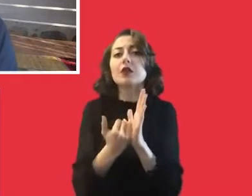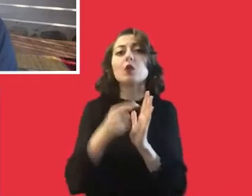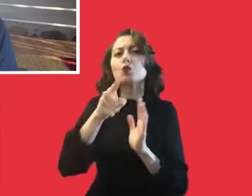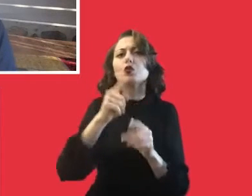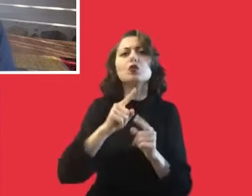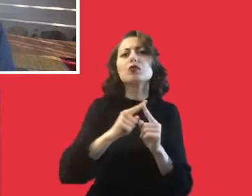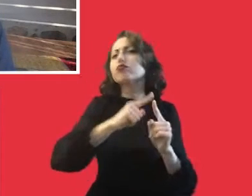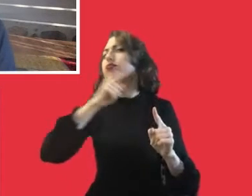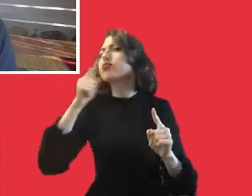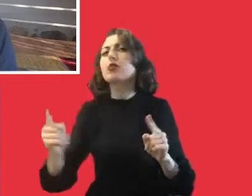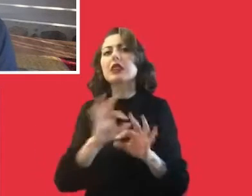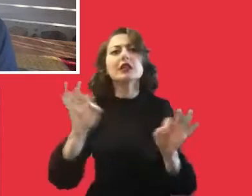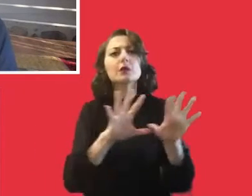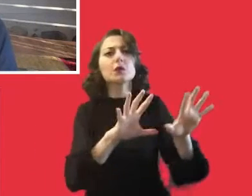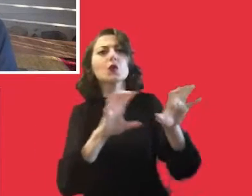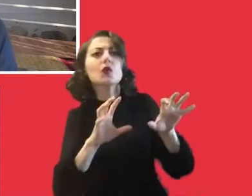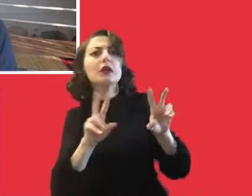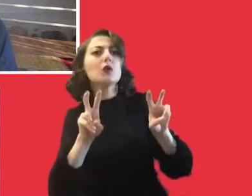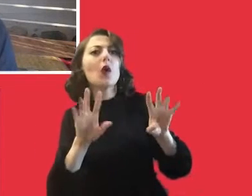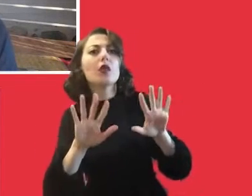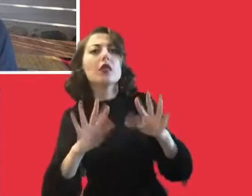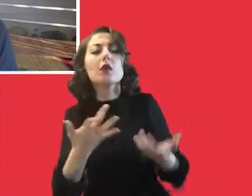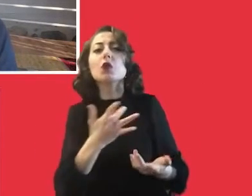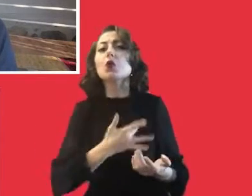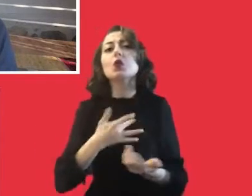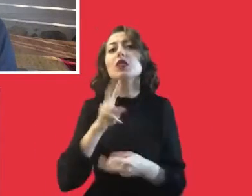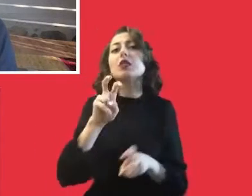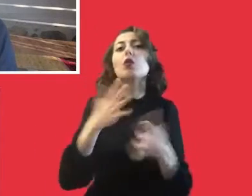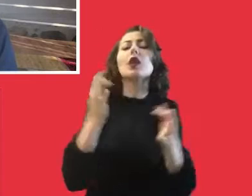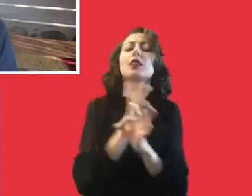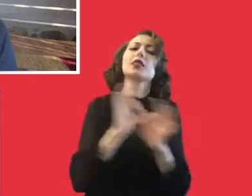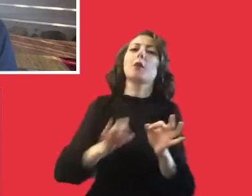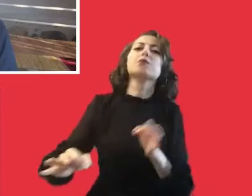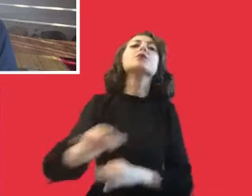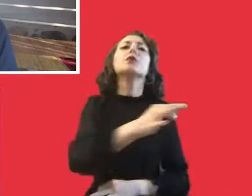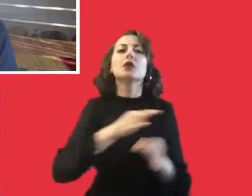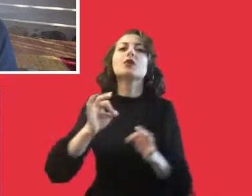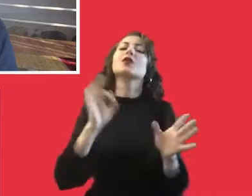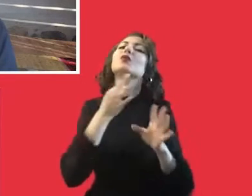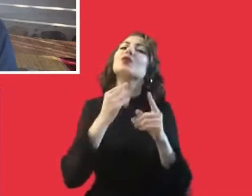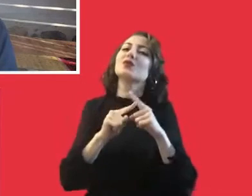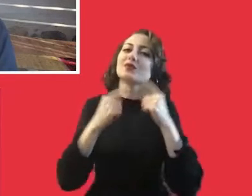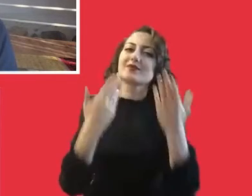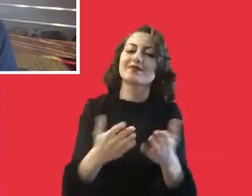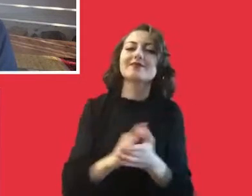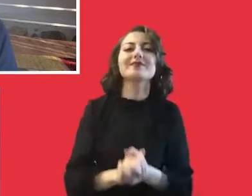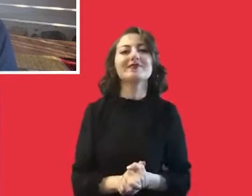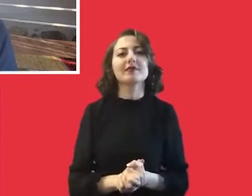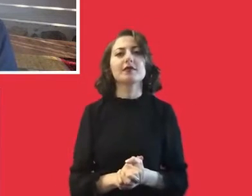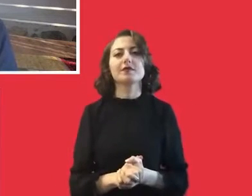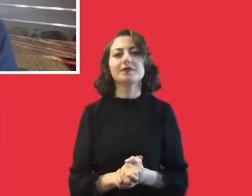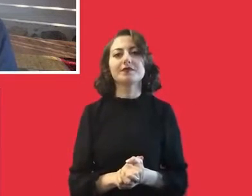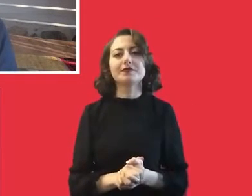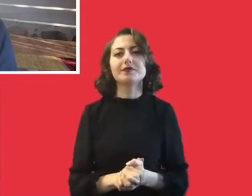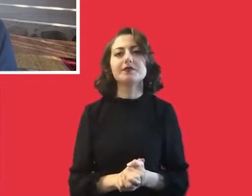social impact etkileniyor? and work? Ve And gönüllülük how was this deyince siz bu process süreci nasıl affecting koordine ediyorsunuz? your Çok work, and teşekkür how do you ediyorum coordinate şimdiden. this as a coordinator? Thank